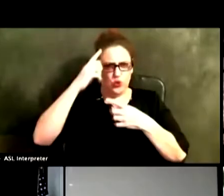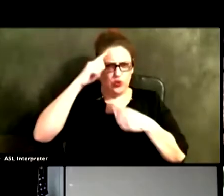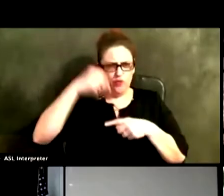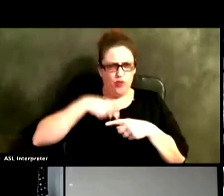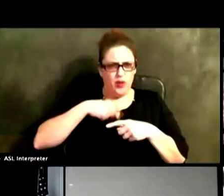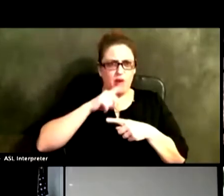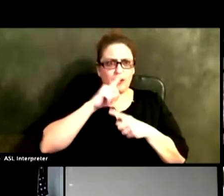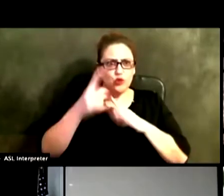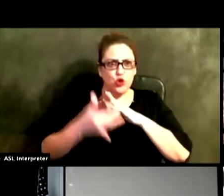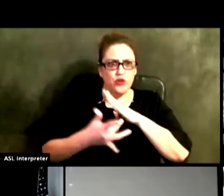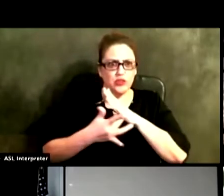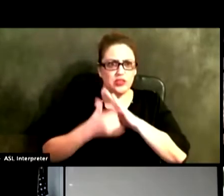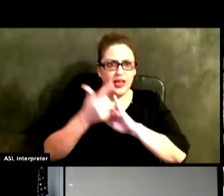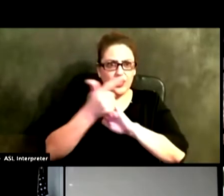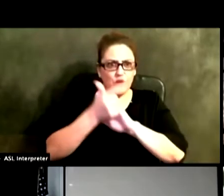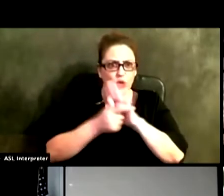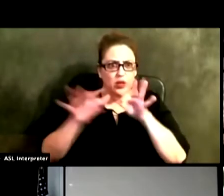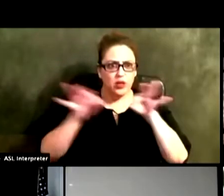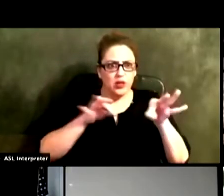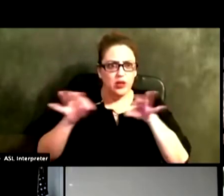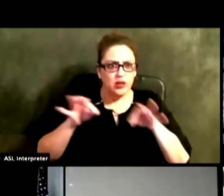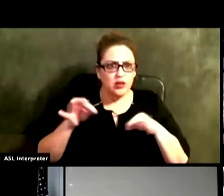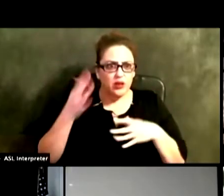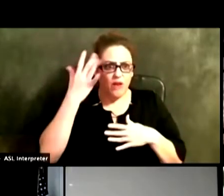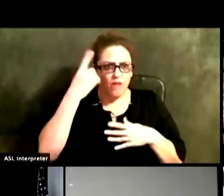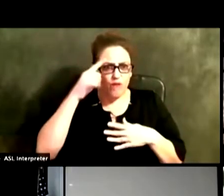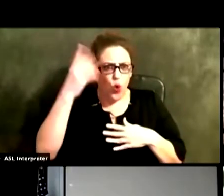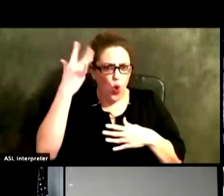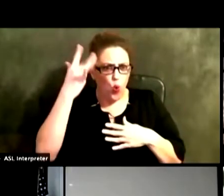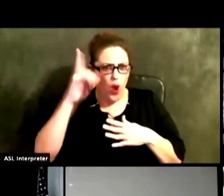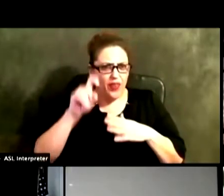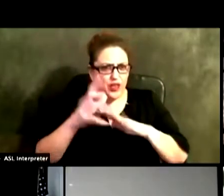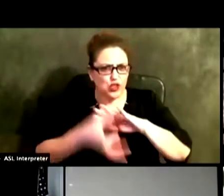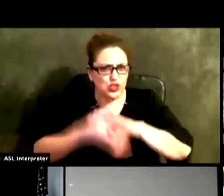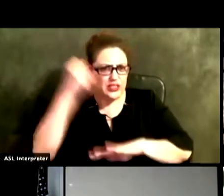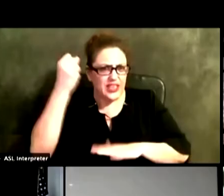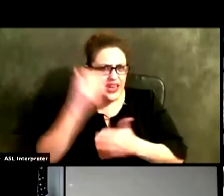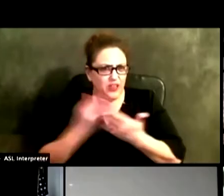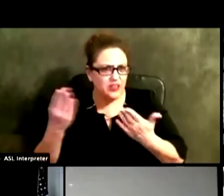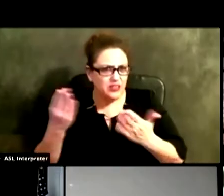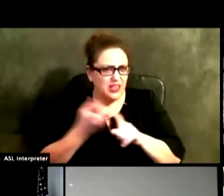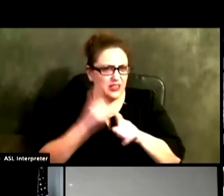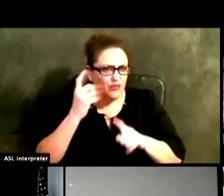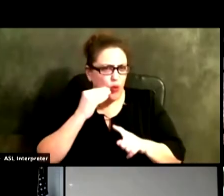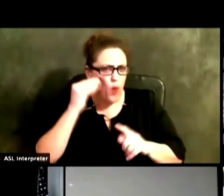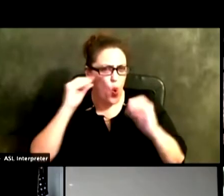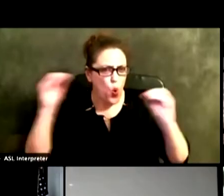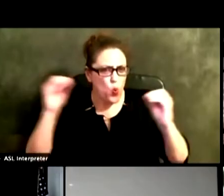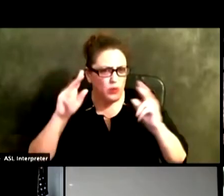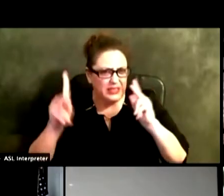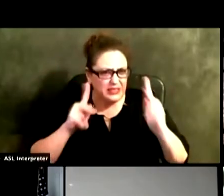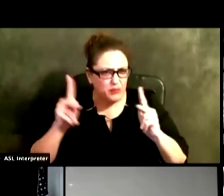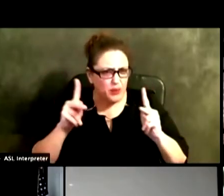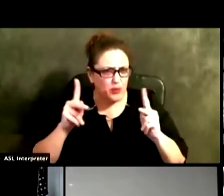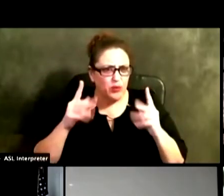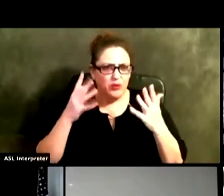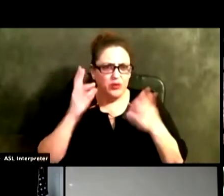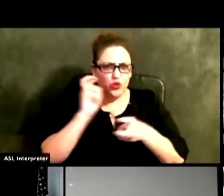explanation for why it might be okay to be taking these items from the homeless folks. But as a civilian, it's hard for me to understand how the mayor and